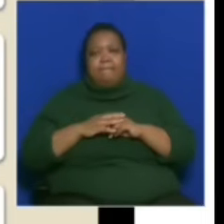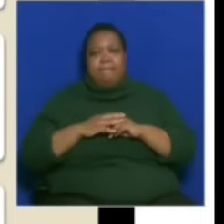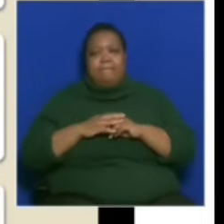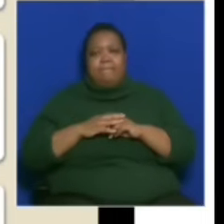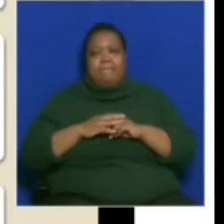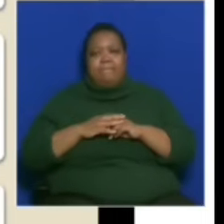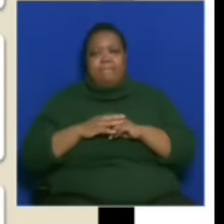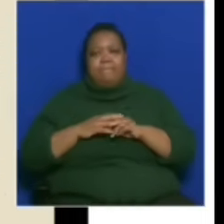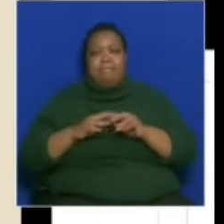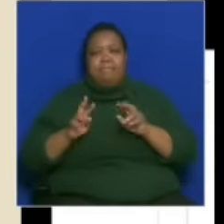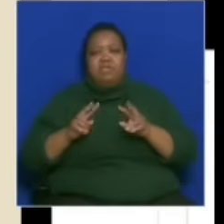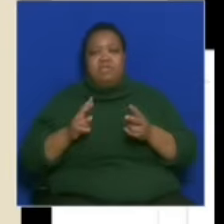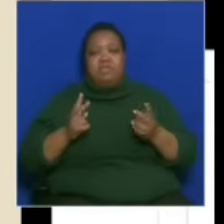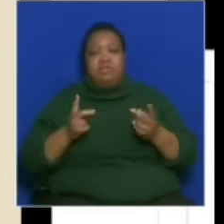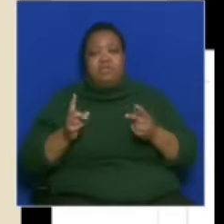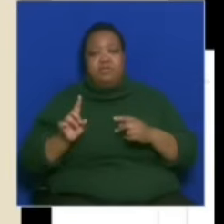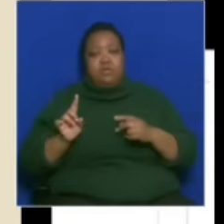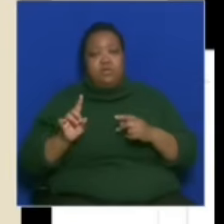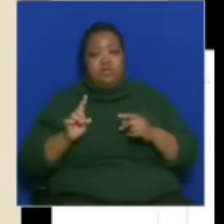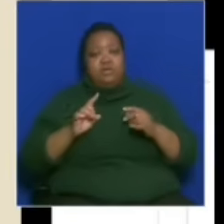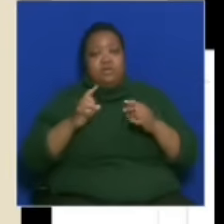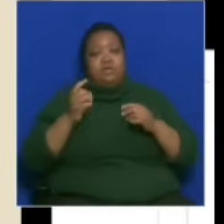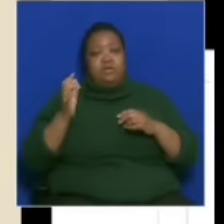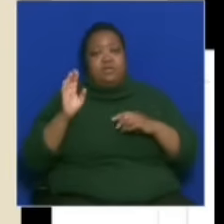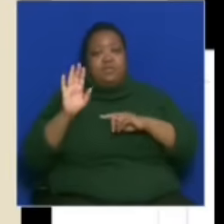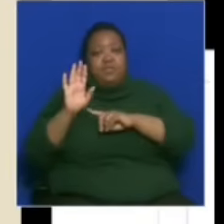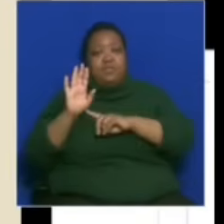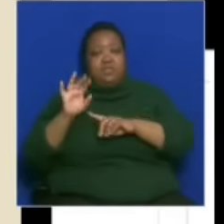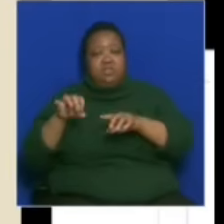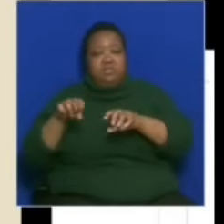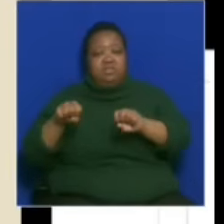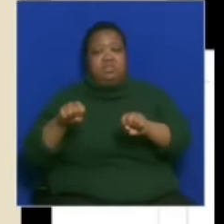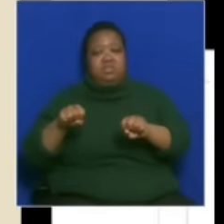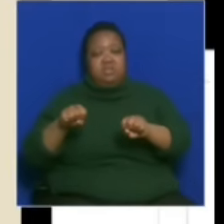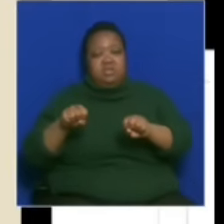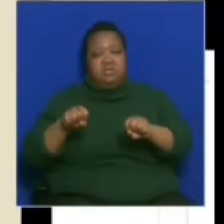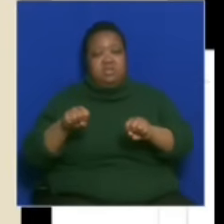between what is reflected as having been seized and